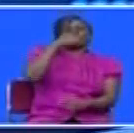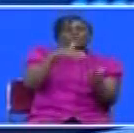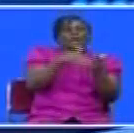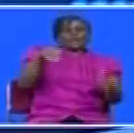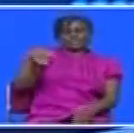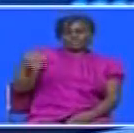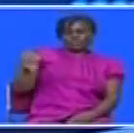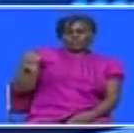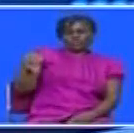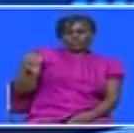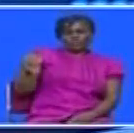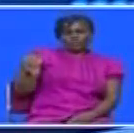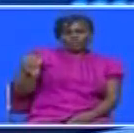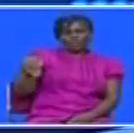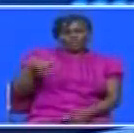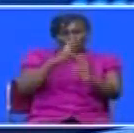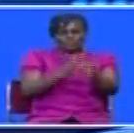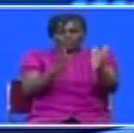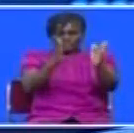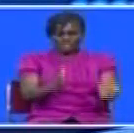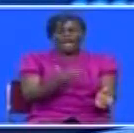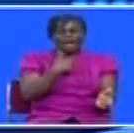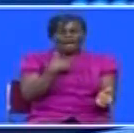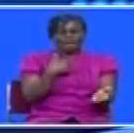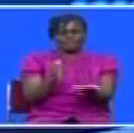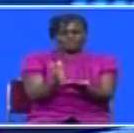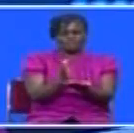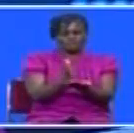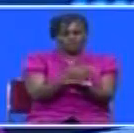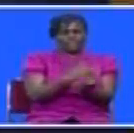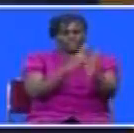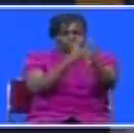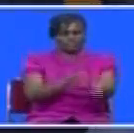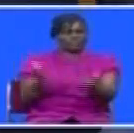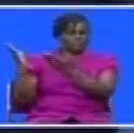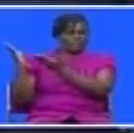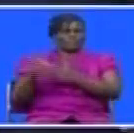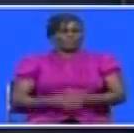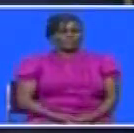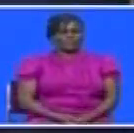polio. Zinzi Kibiku attended the event and filed the following report.